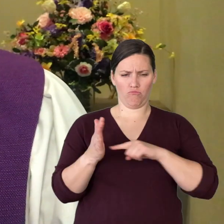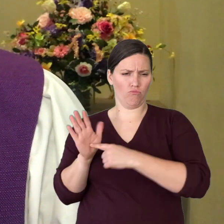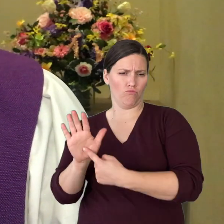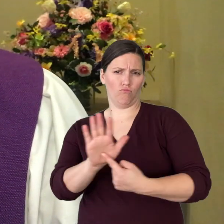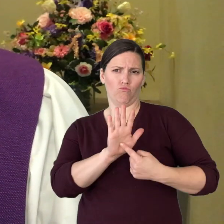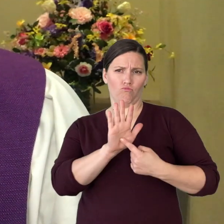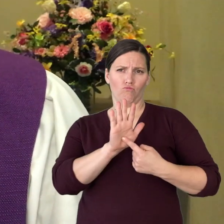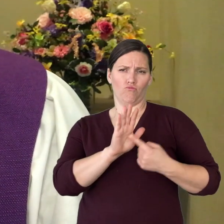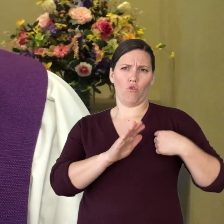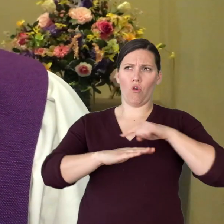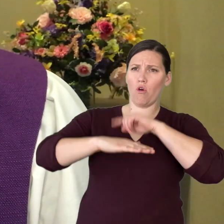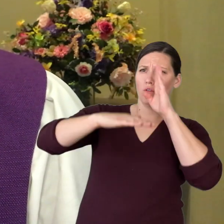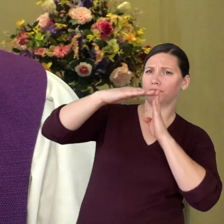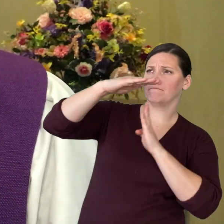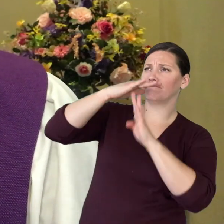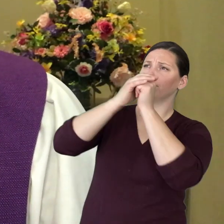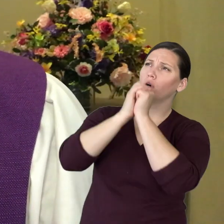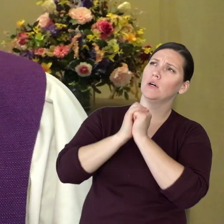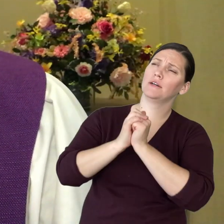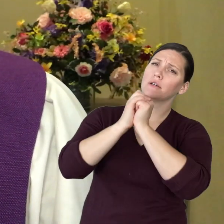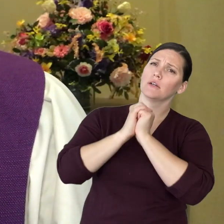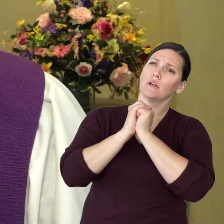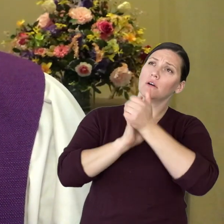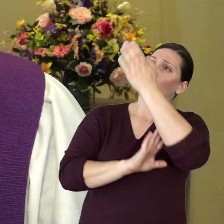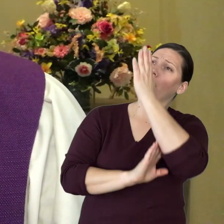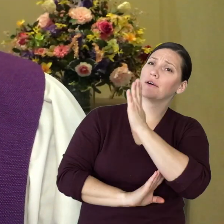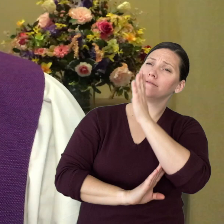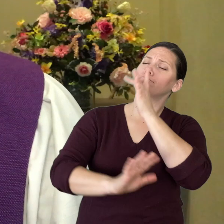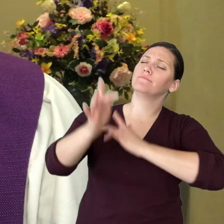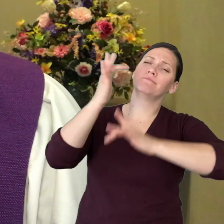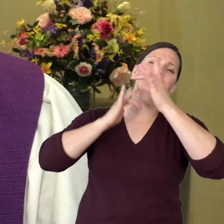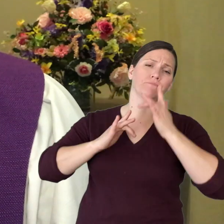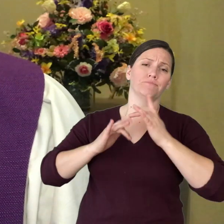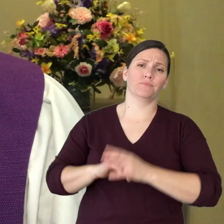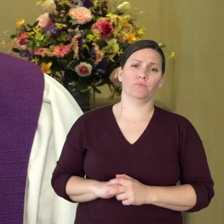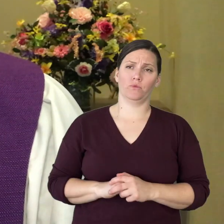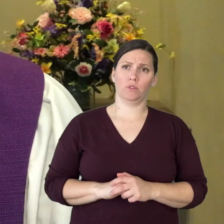reflected our humble prayer for God's mercy.